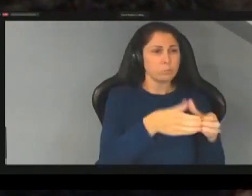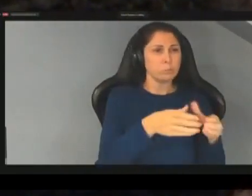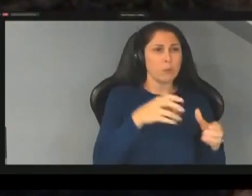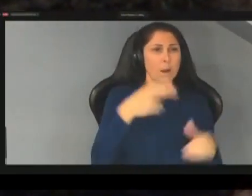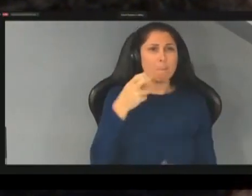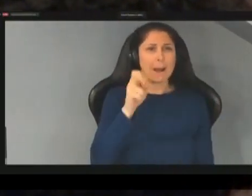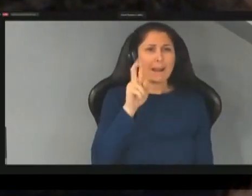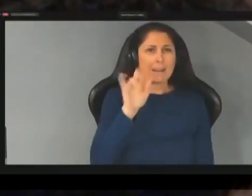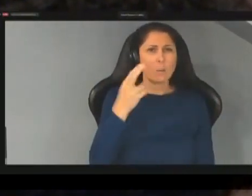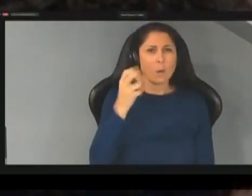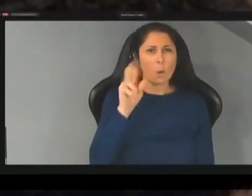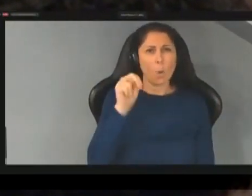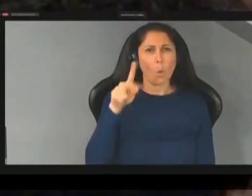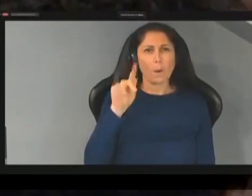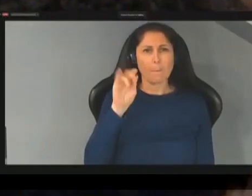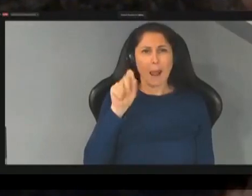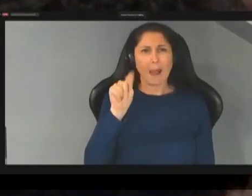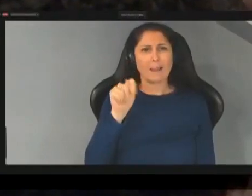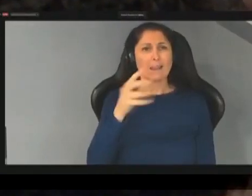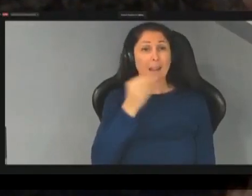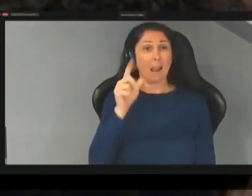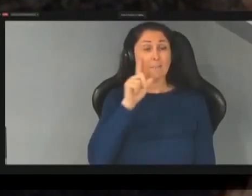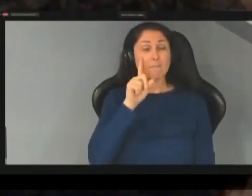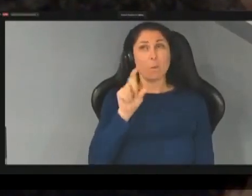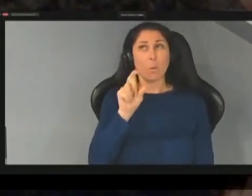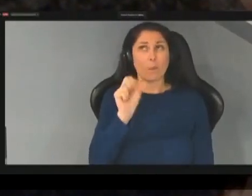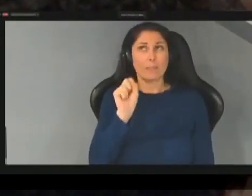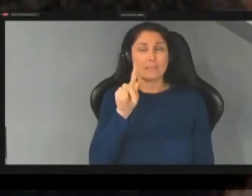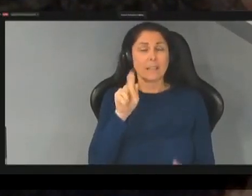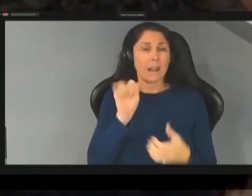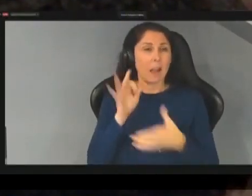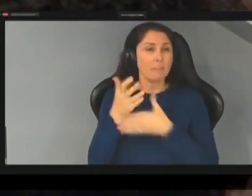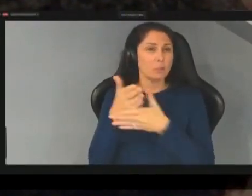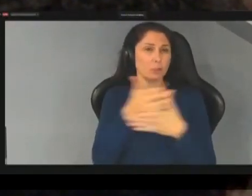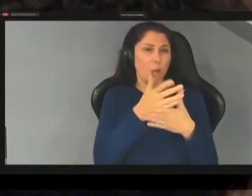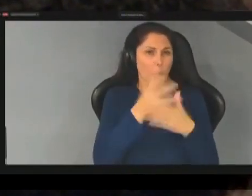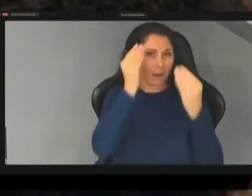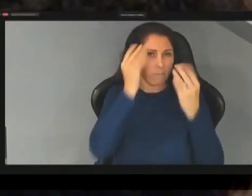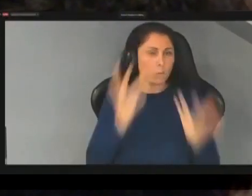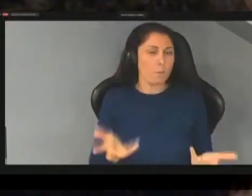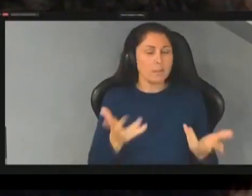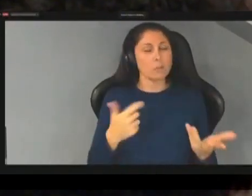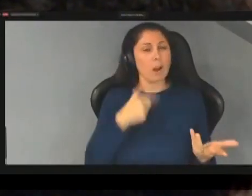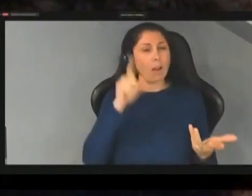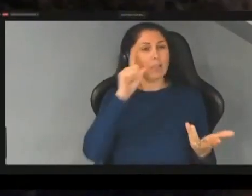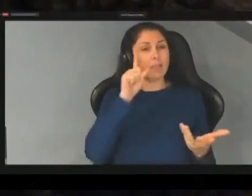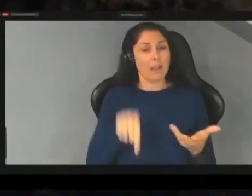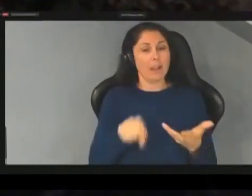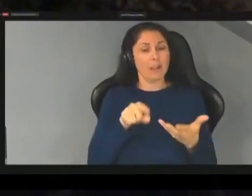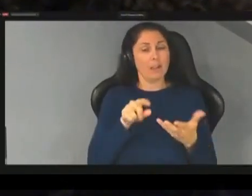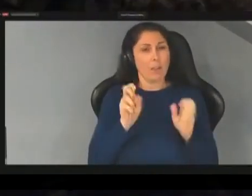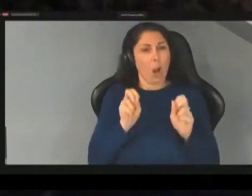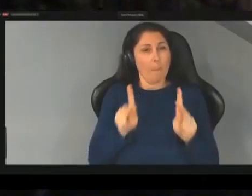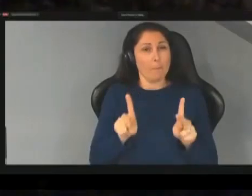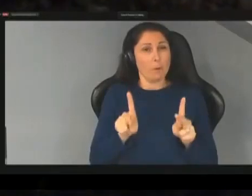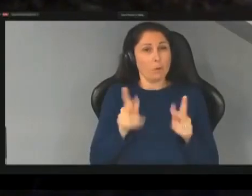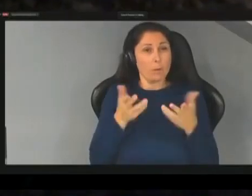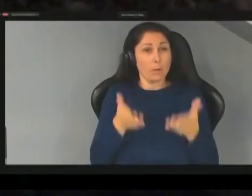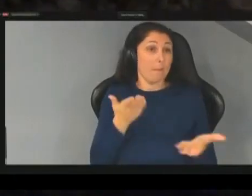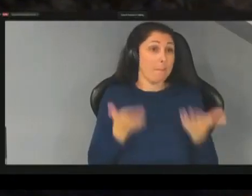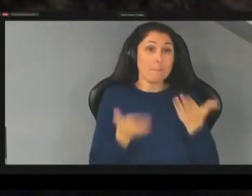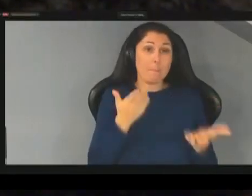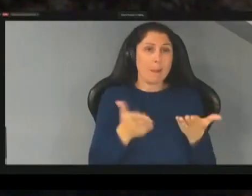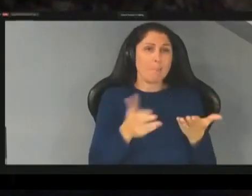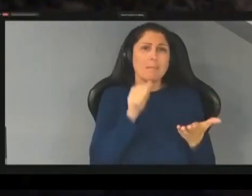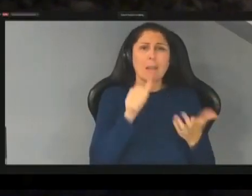Pyatt, and for the sake of sharing information. And I think the opportunity there is, I mean, perhaps not monthly, but